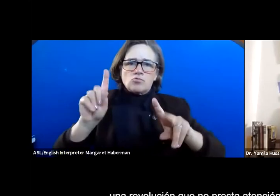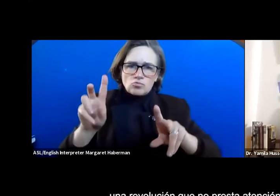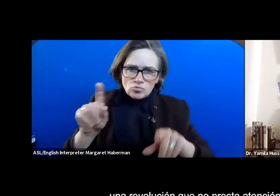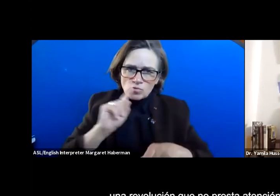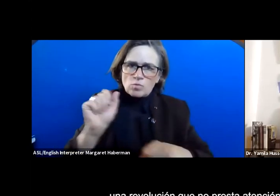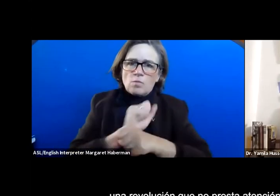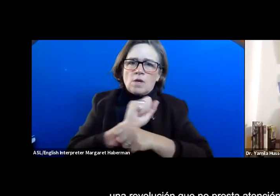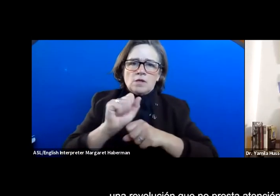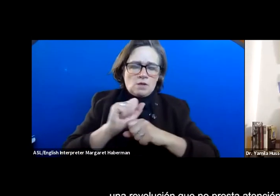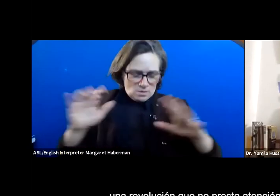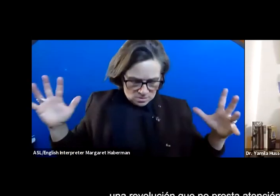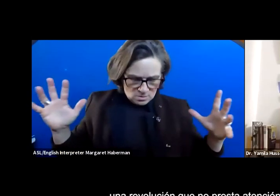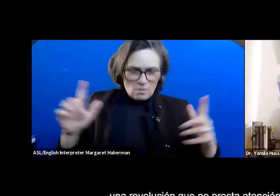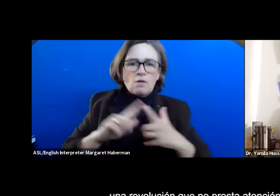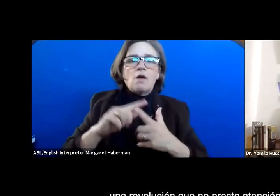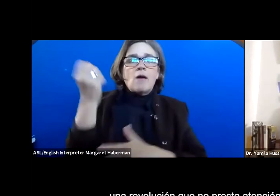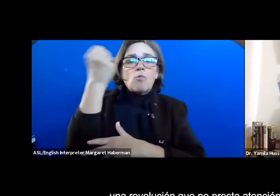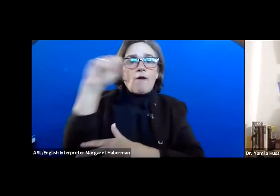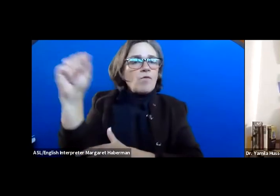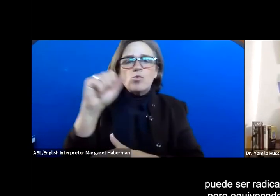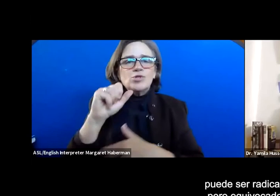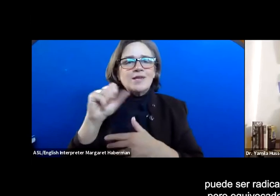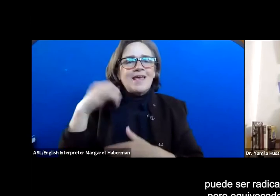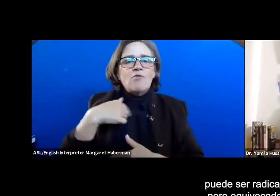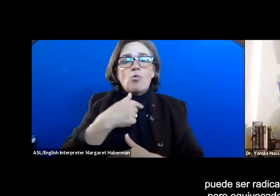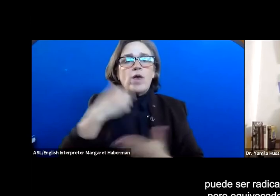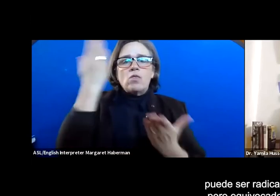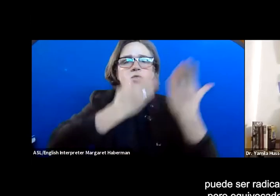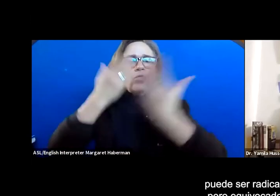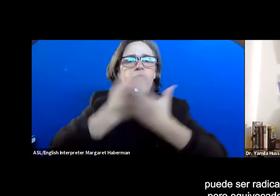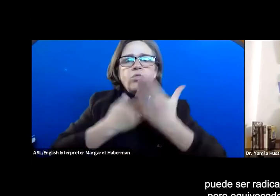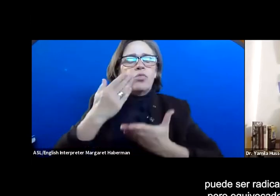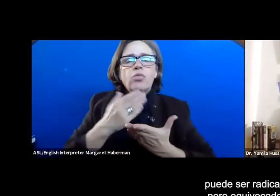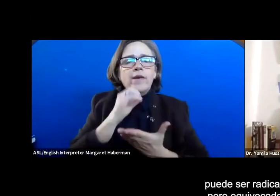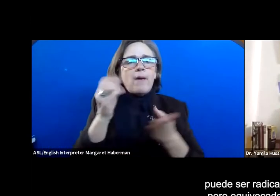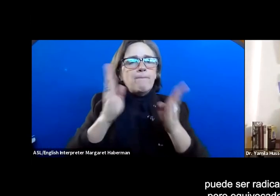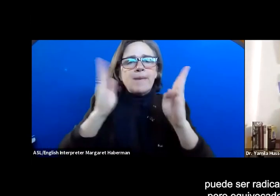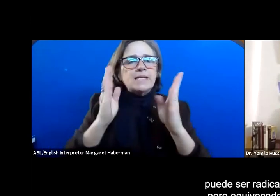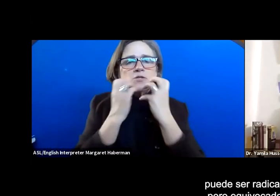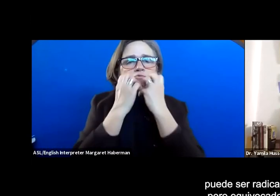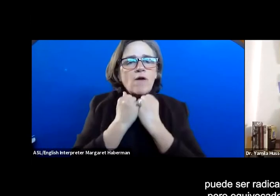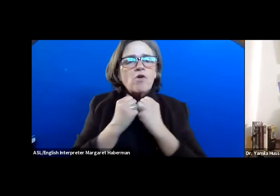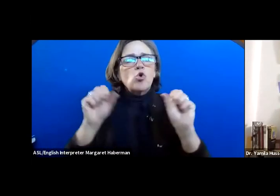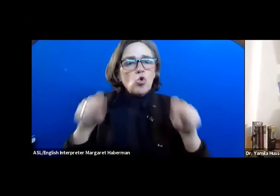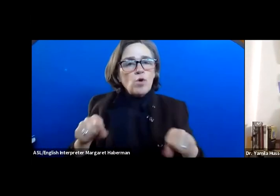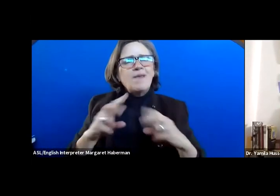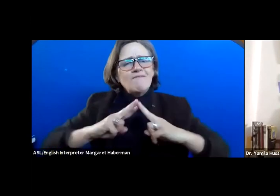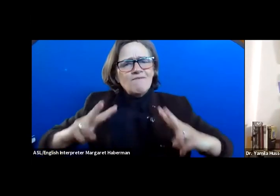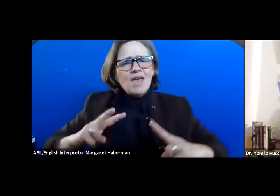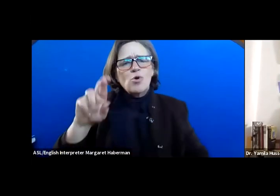that doesn't explicitly pay attention to values might be radical, but wrong.